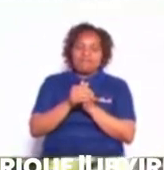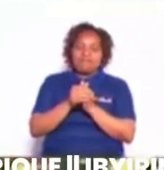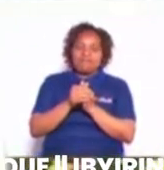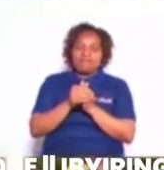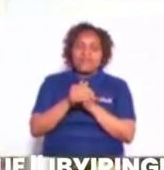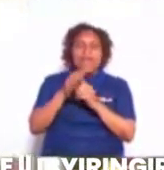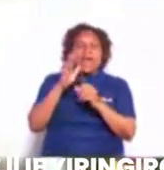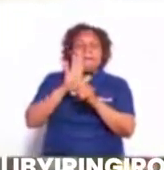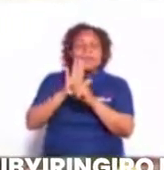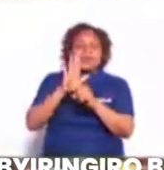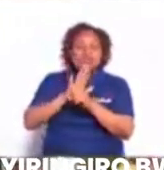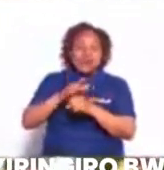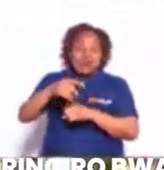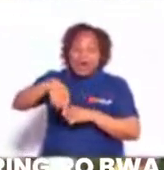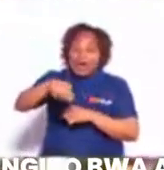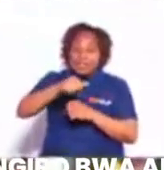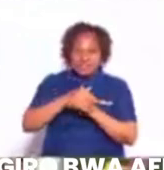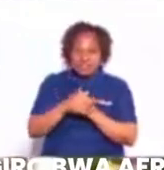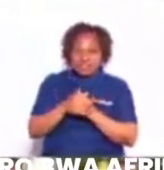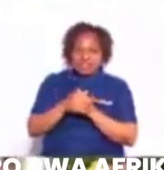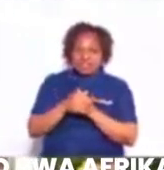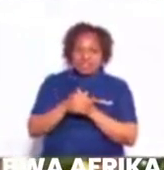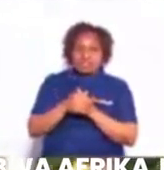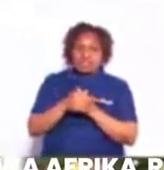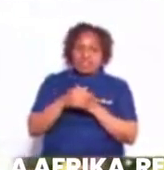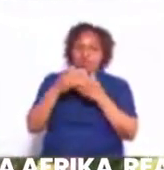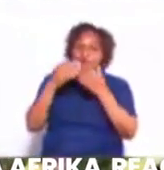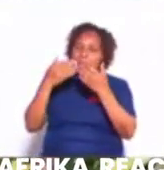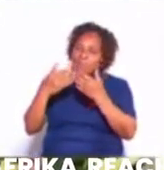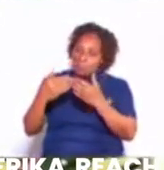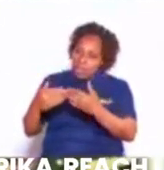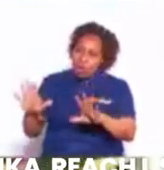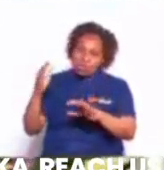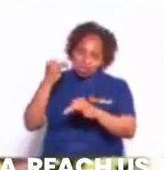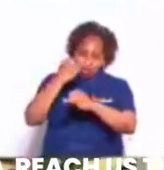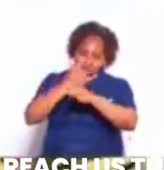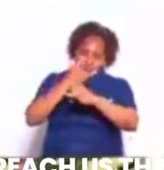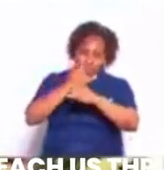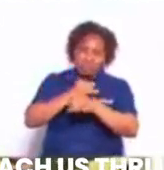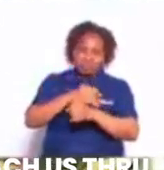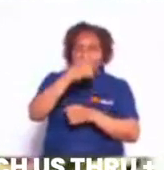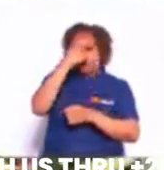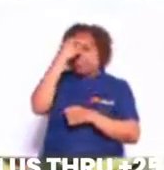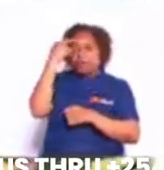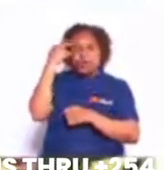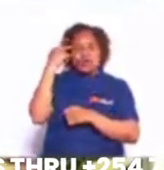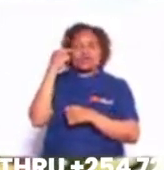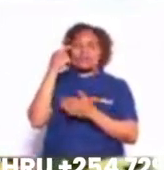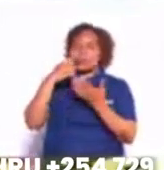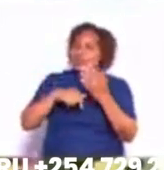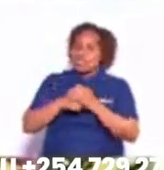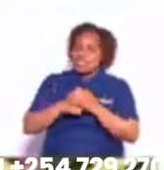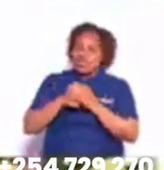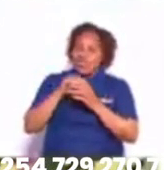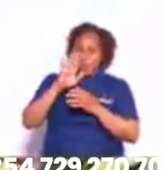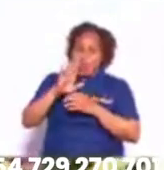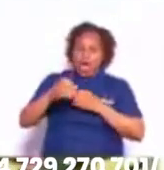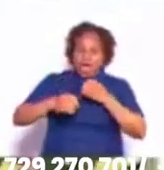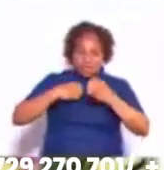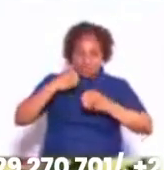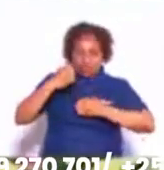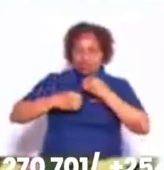Most of us, you can lose job just because of your